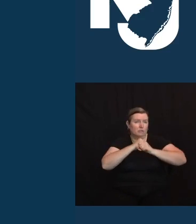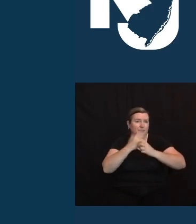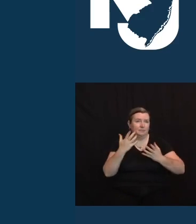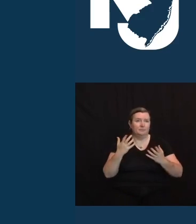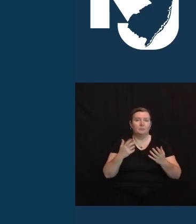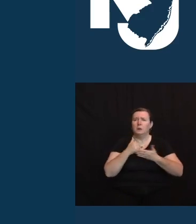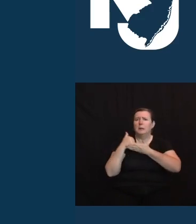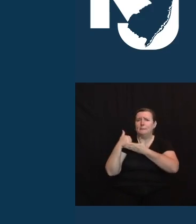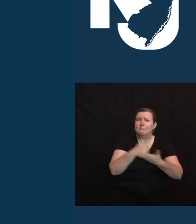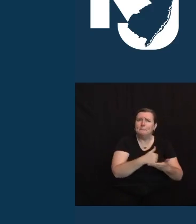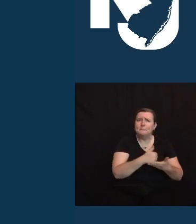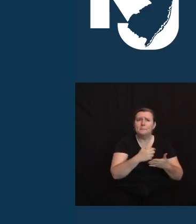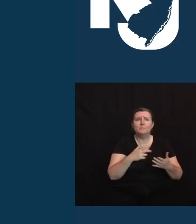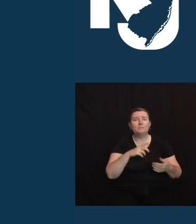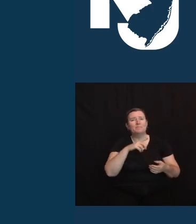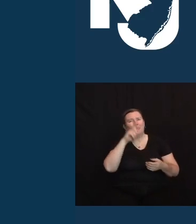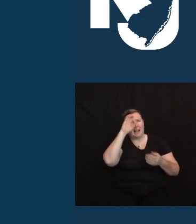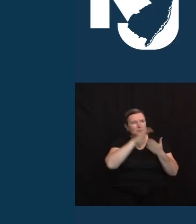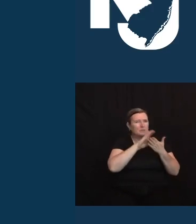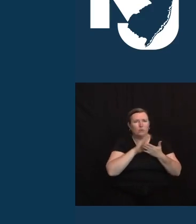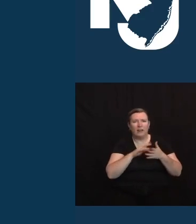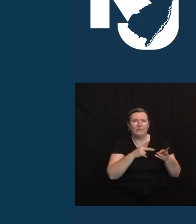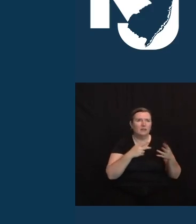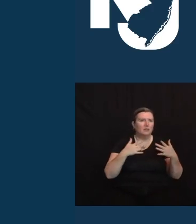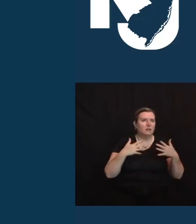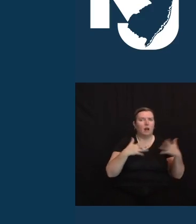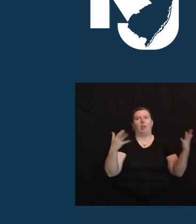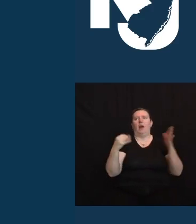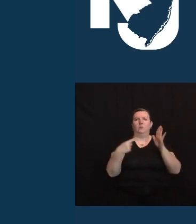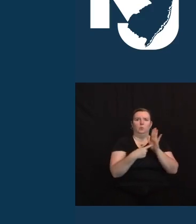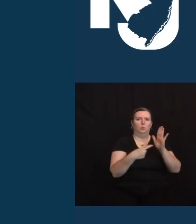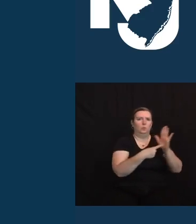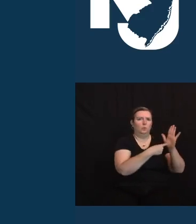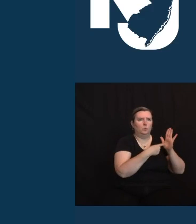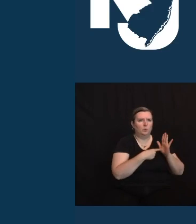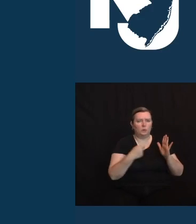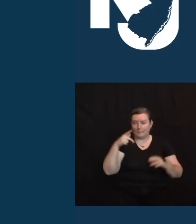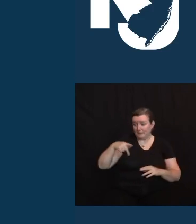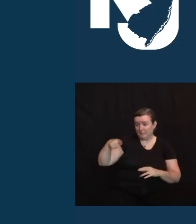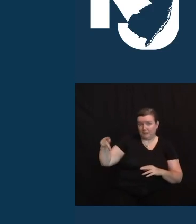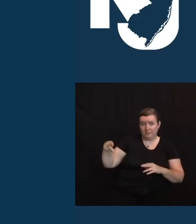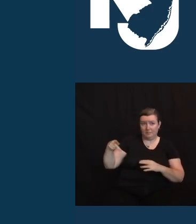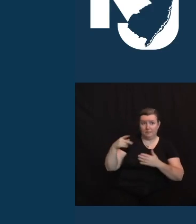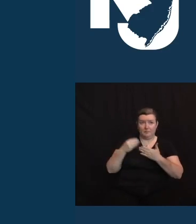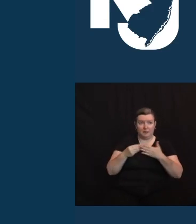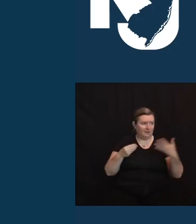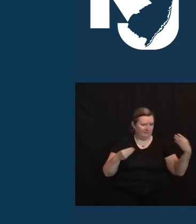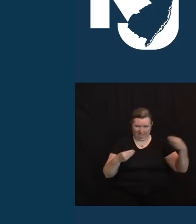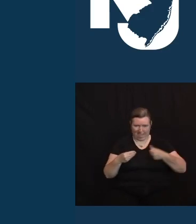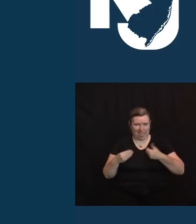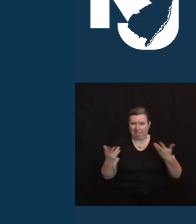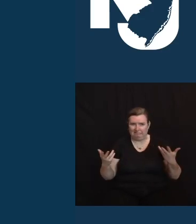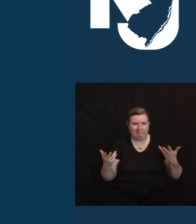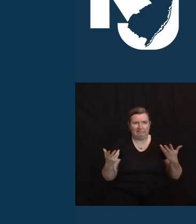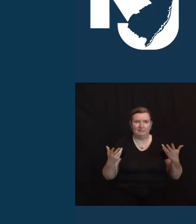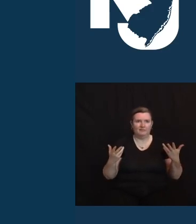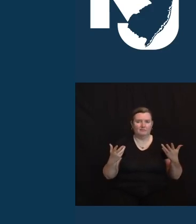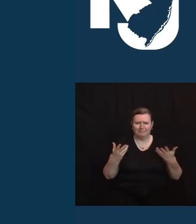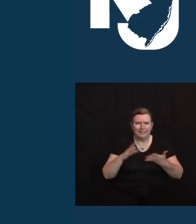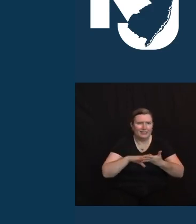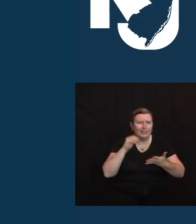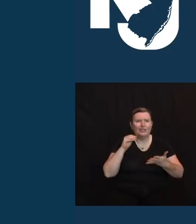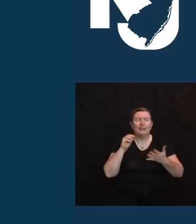and Kevin were still left with many expenses that the PPP funds could not cover. Thankfully, they learned of their